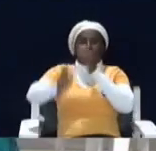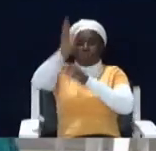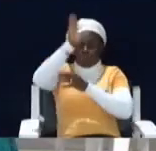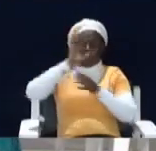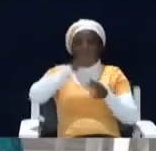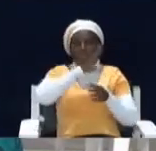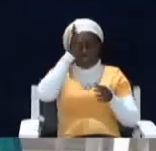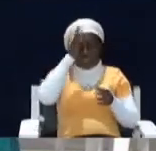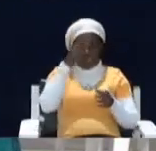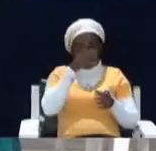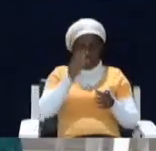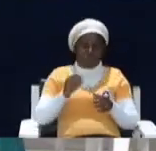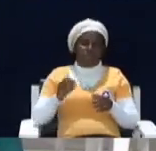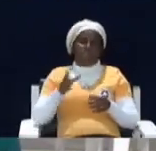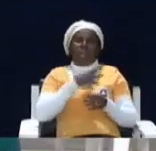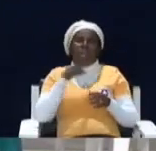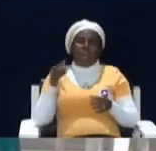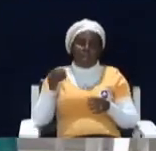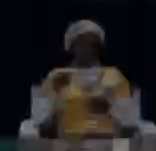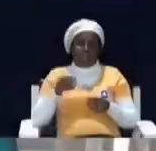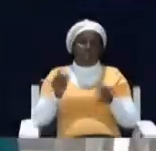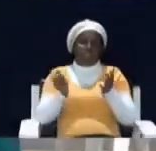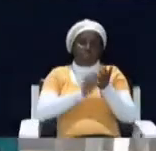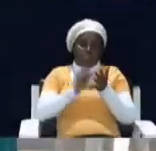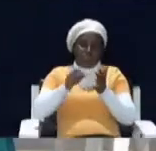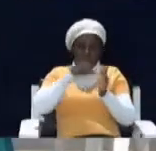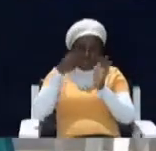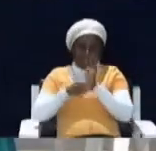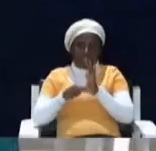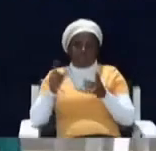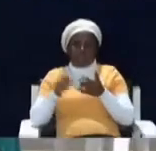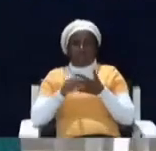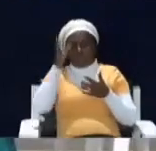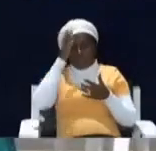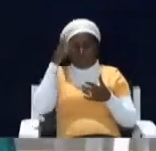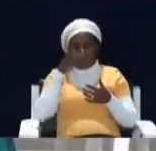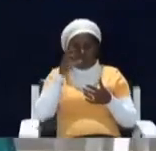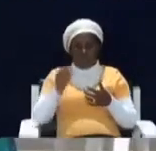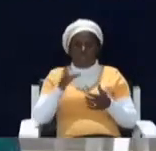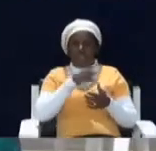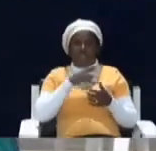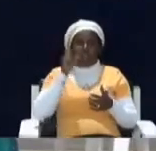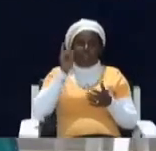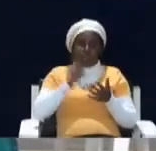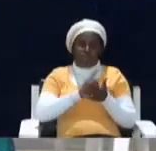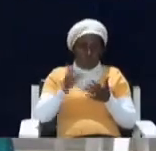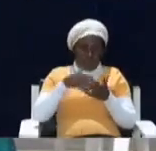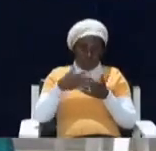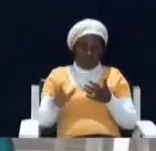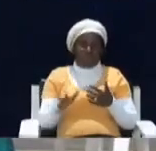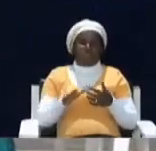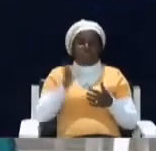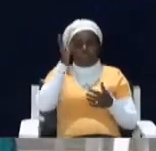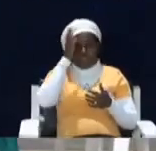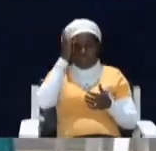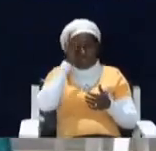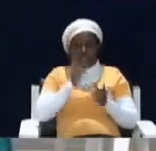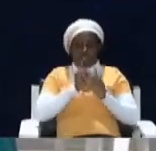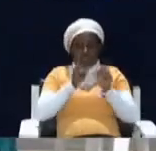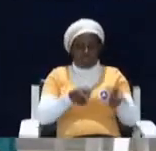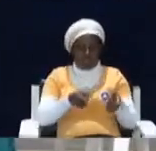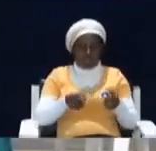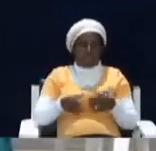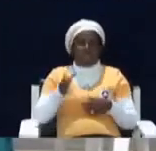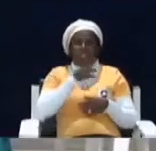Gio. Lo and behold, she wrote a letter to Daddy Gio, and 1 week after, Daddy Gio responded